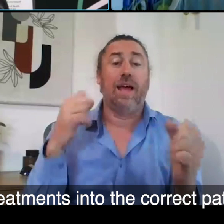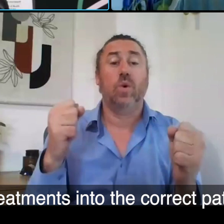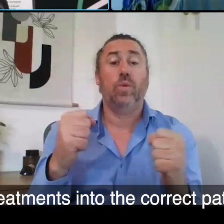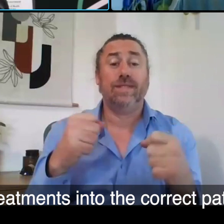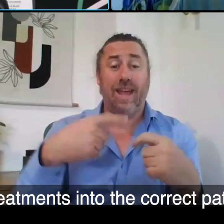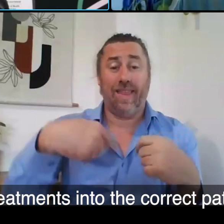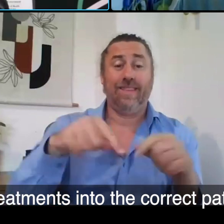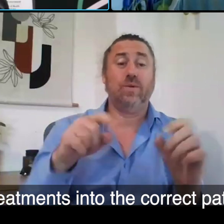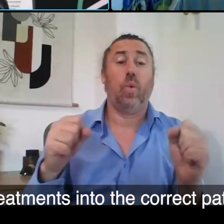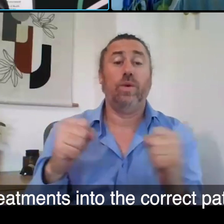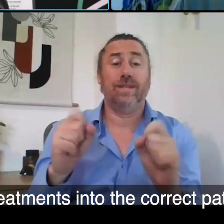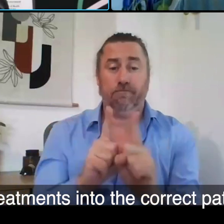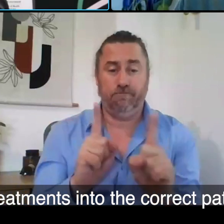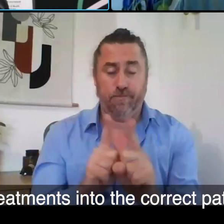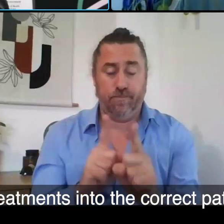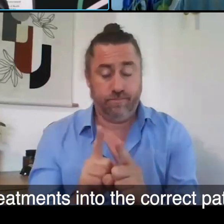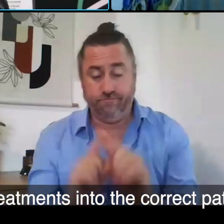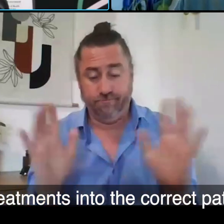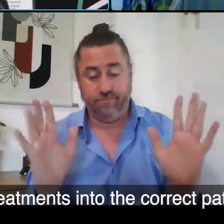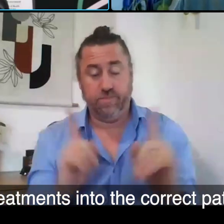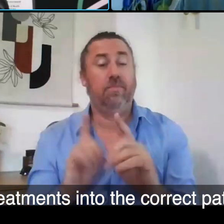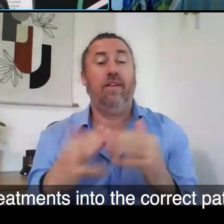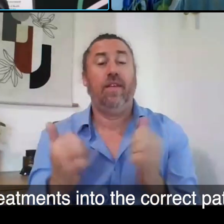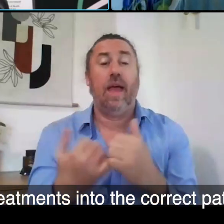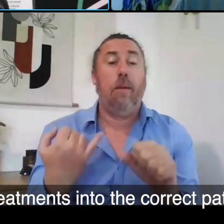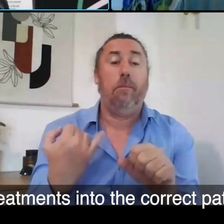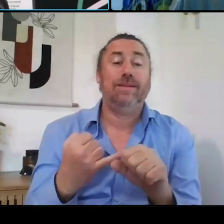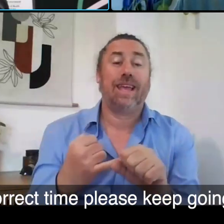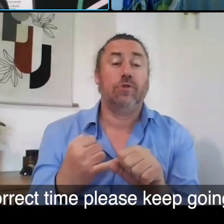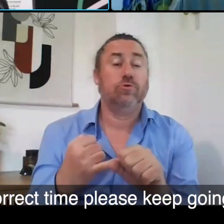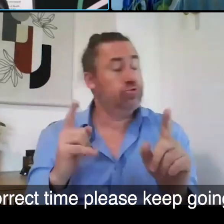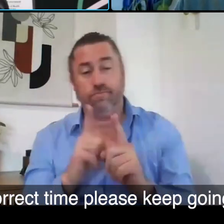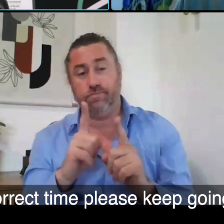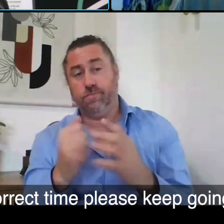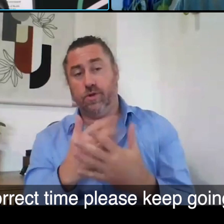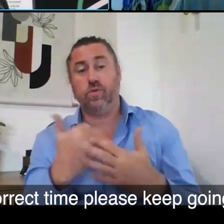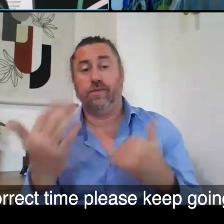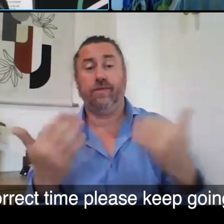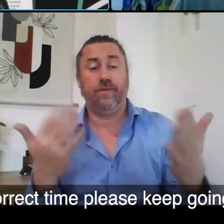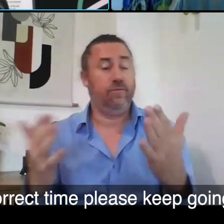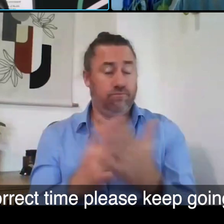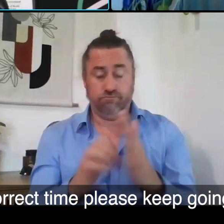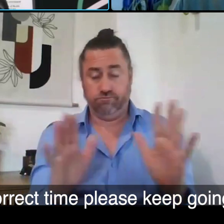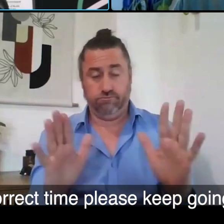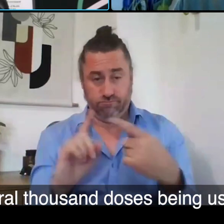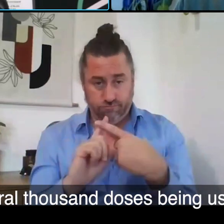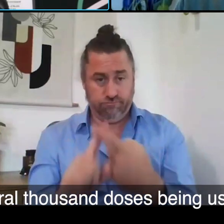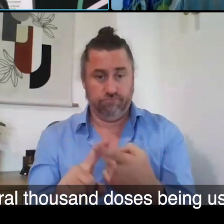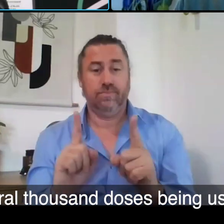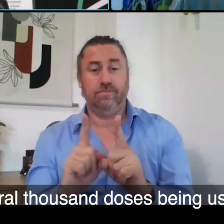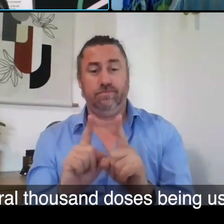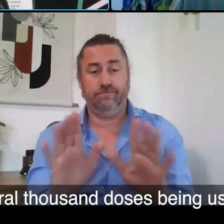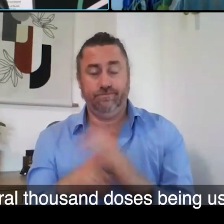to get those vaccines, those treatments into the correct patients at the correct time, please keep going.